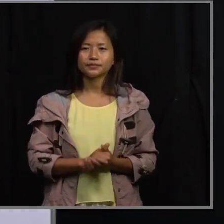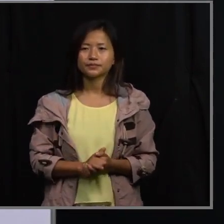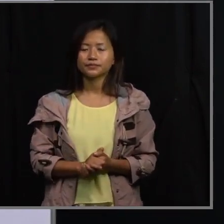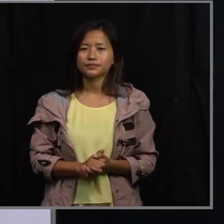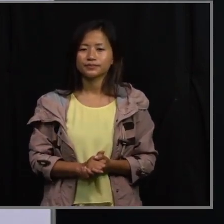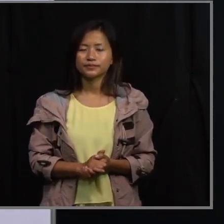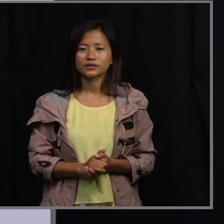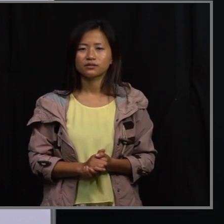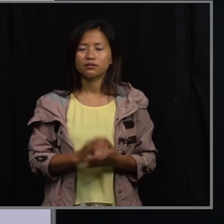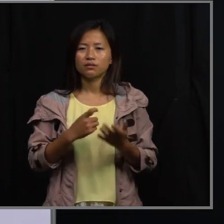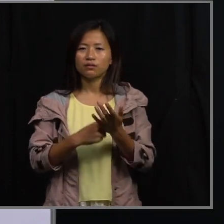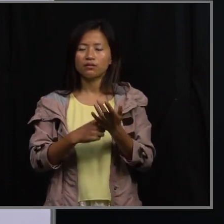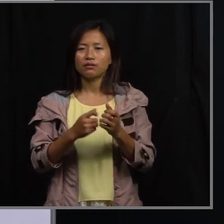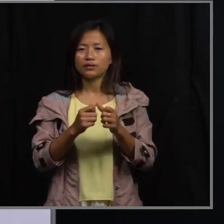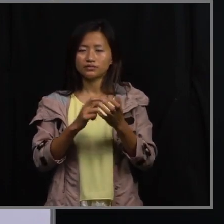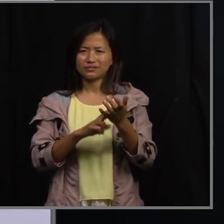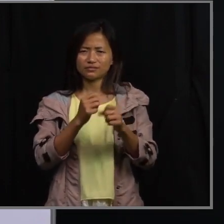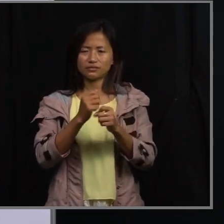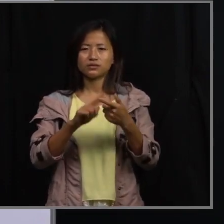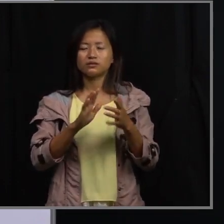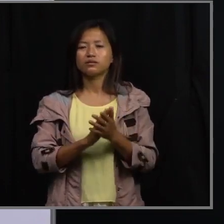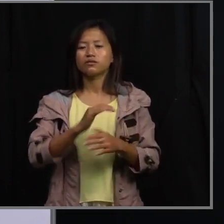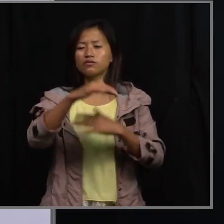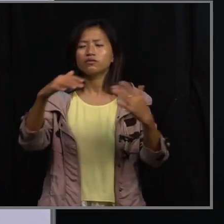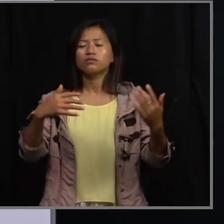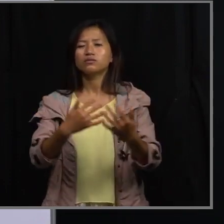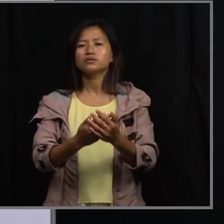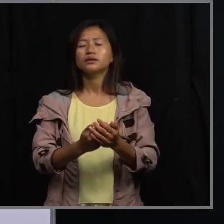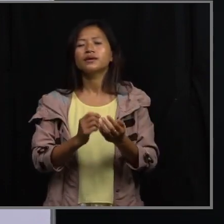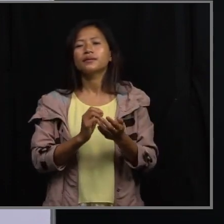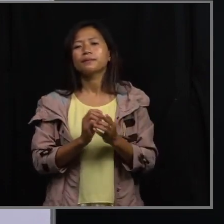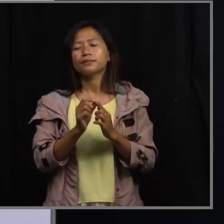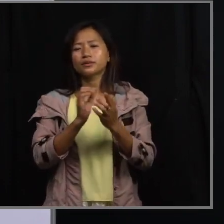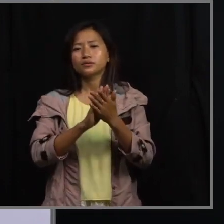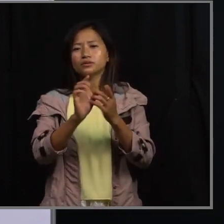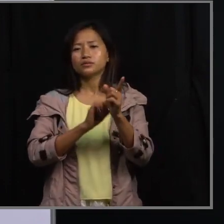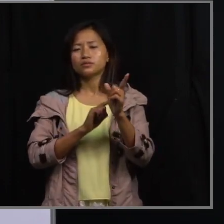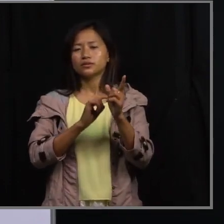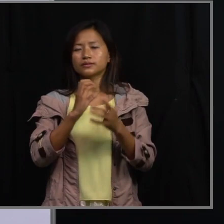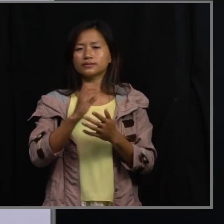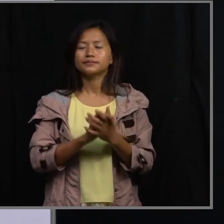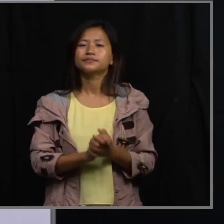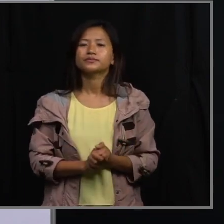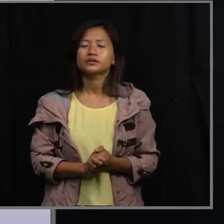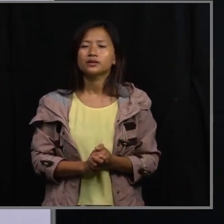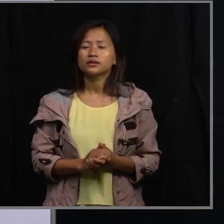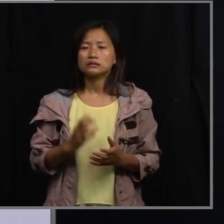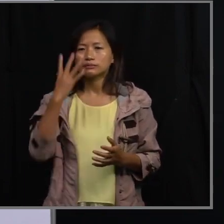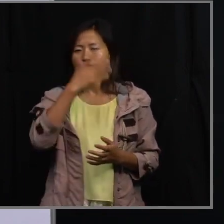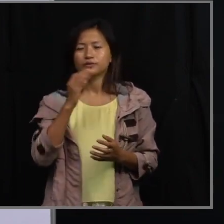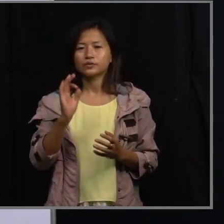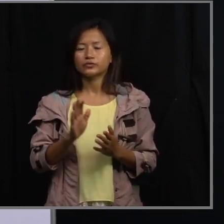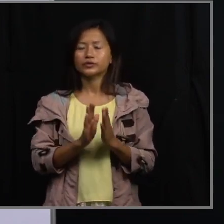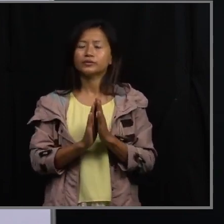So this is the range, you know, the scope, range, everything, right? So overall, the edifice of physics, okay, it's very beautiful as well as it's very imposing,